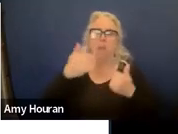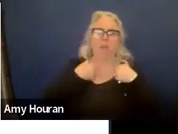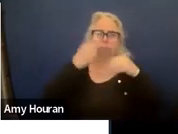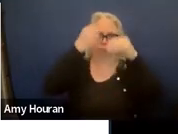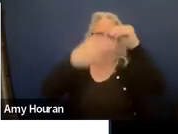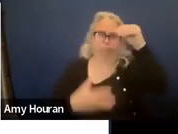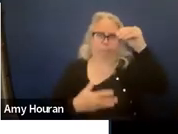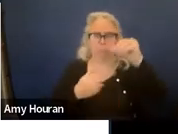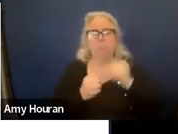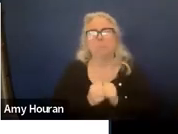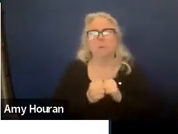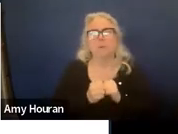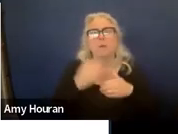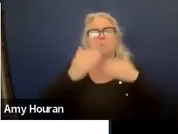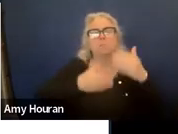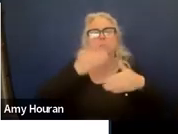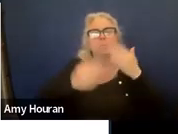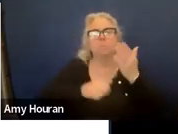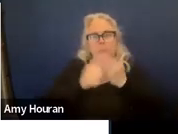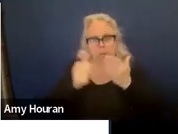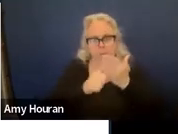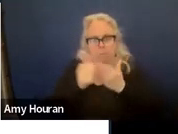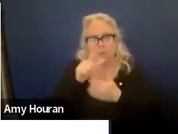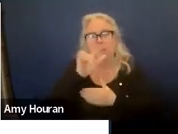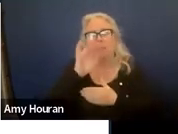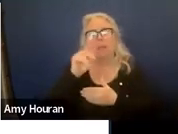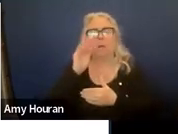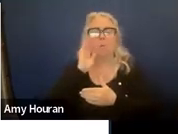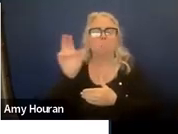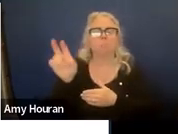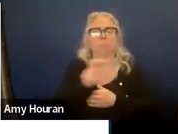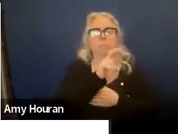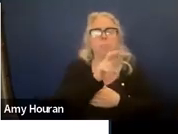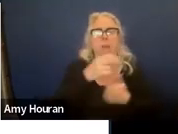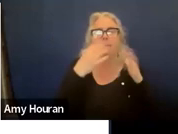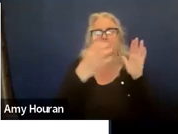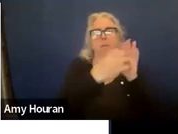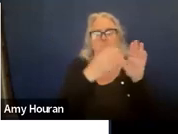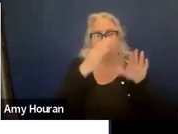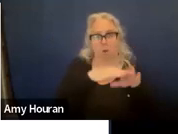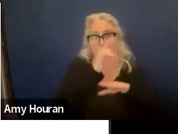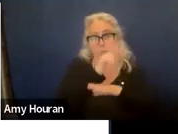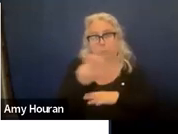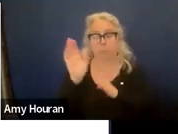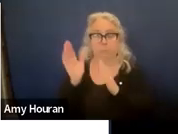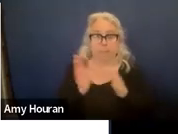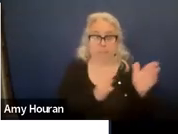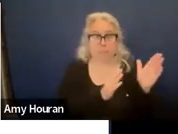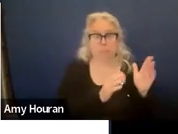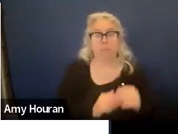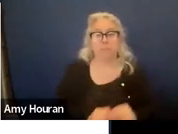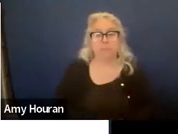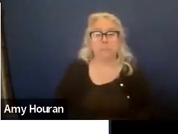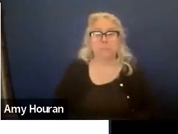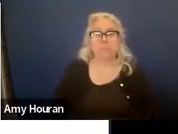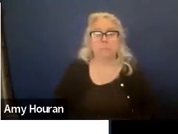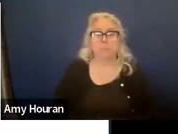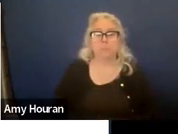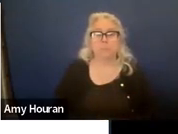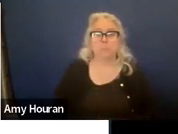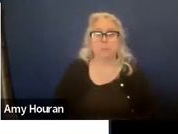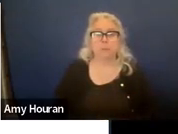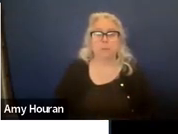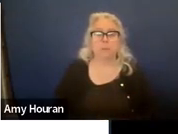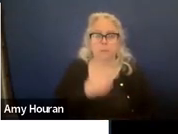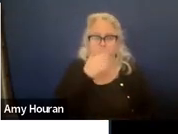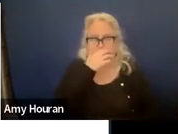Our procedural manual, this link will get you there. And there is a section on transition plans. User